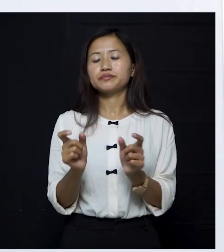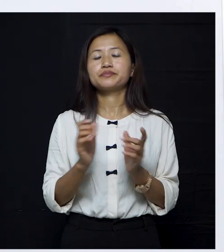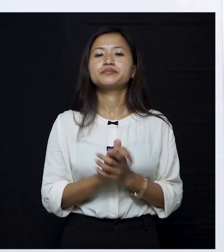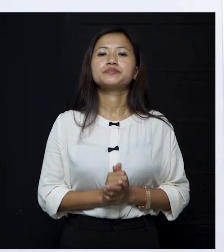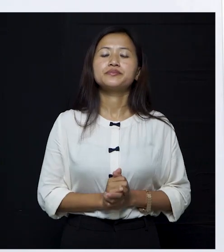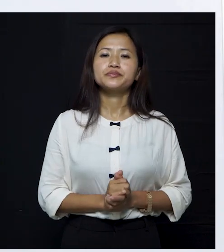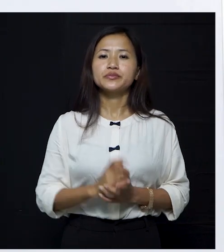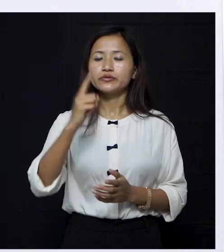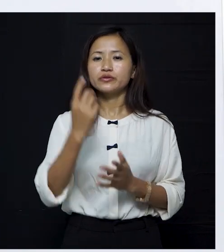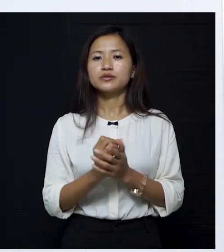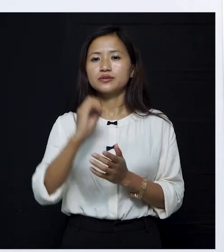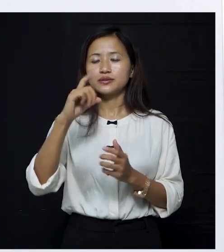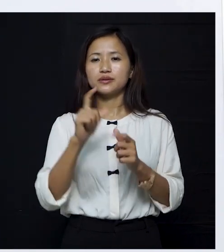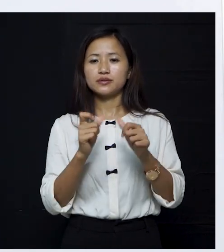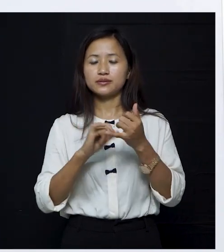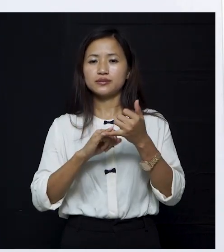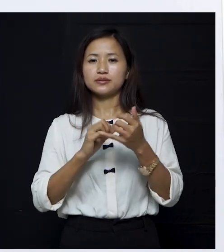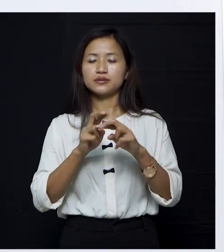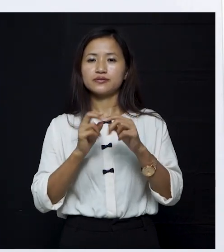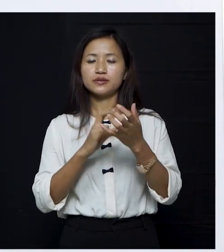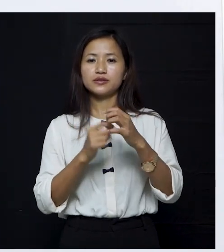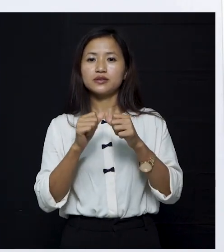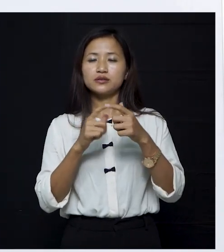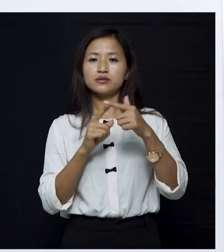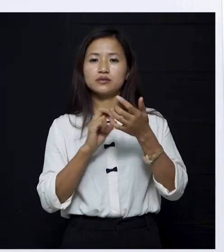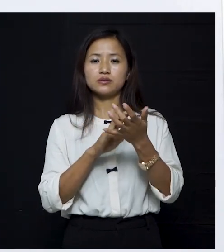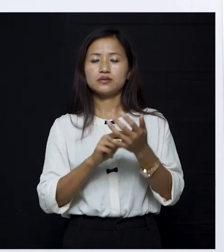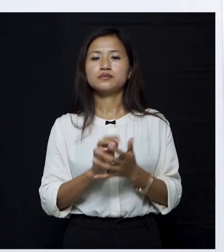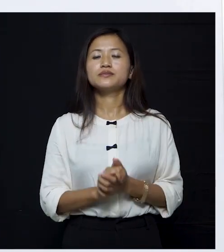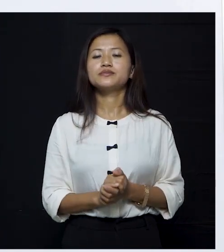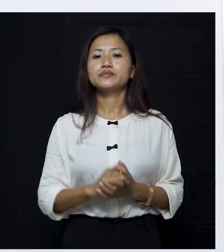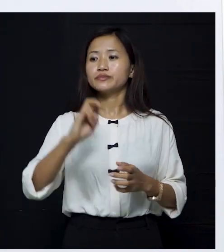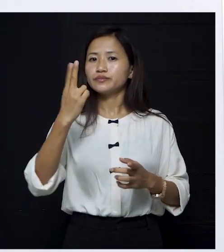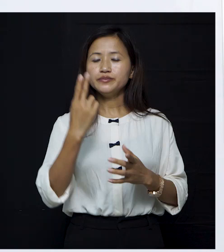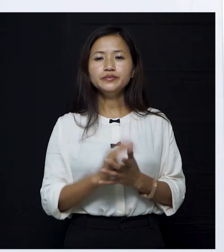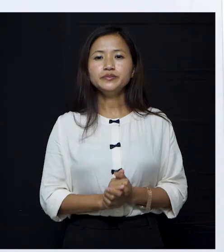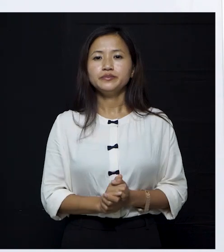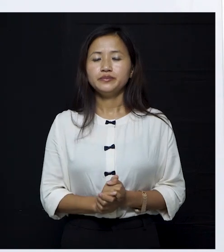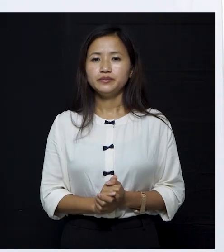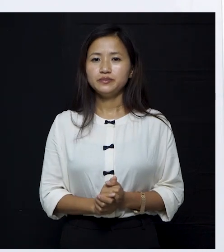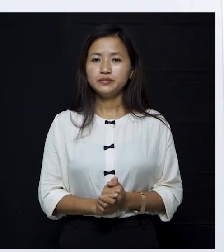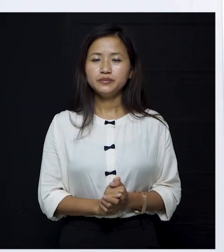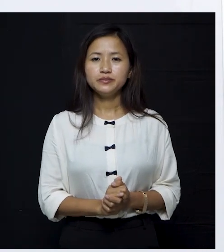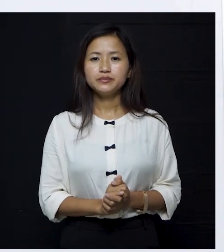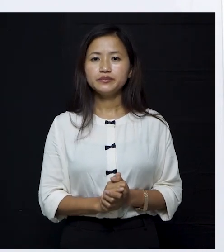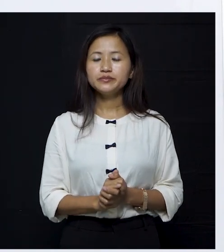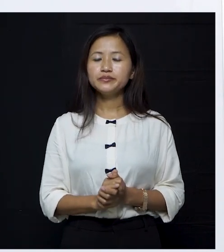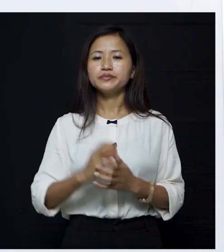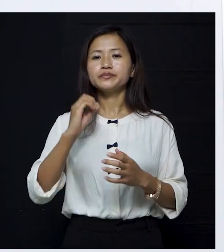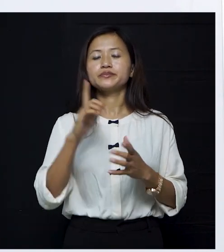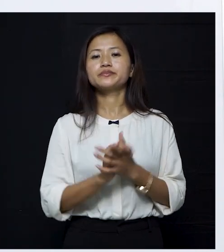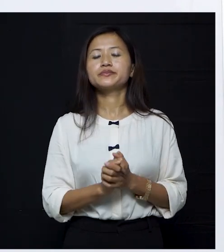first classification of consumer. Then coming to the second one, okay? In the second